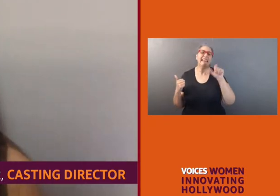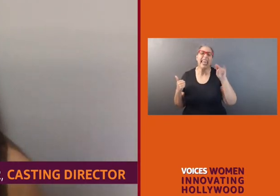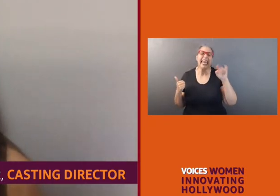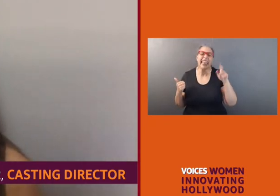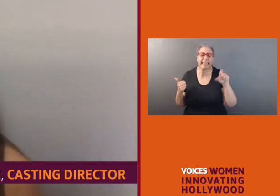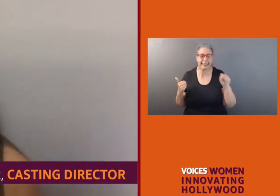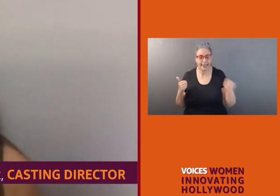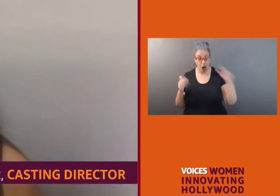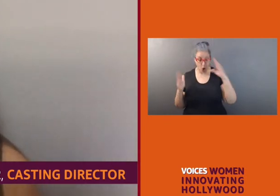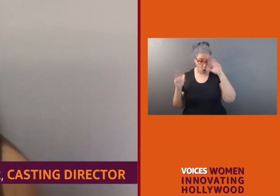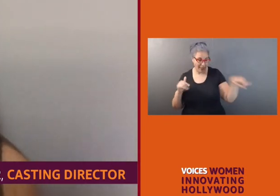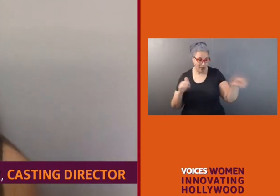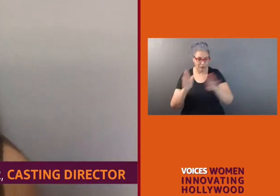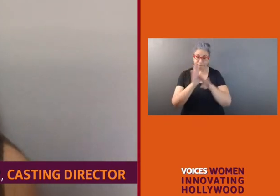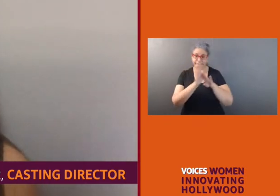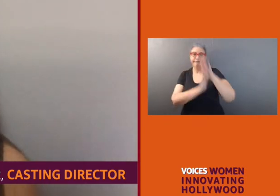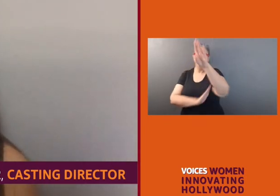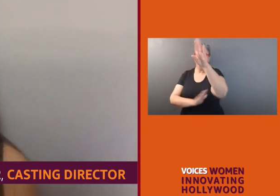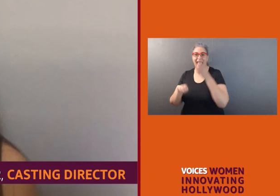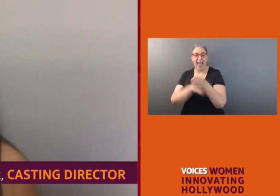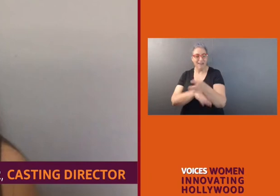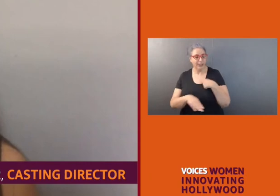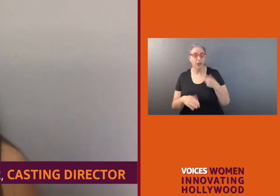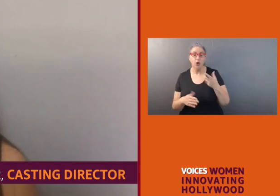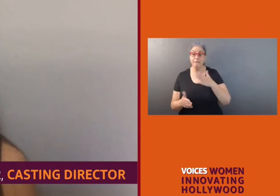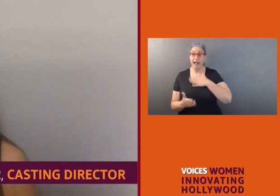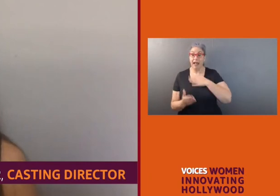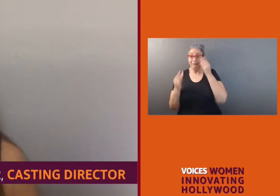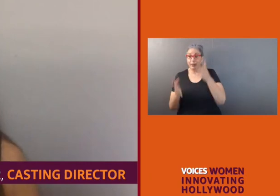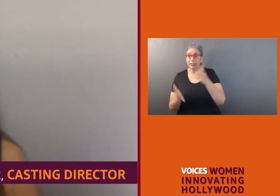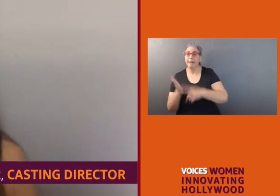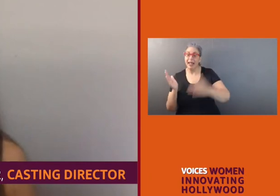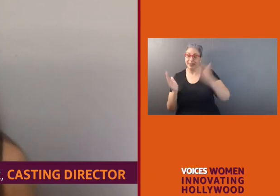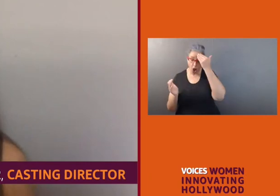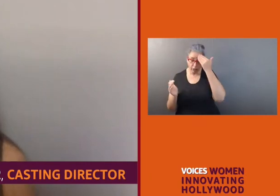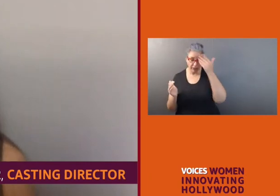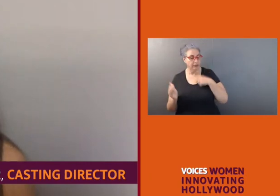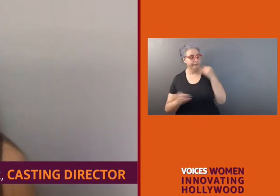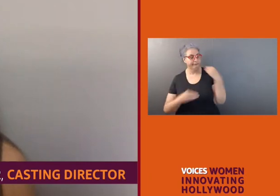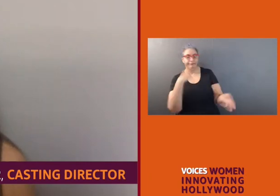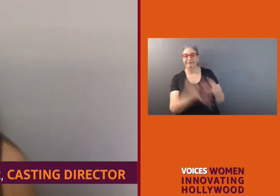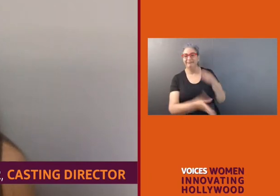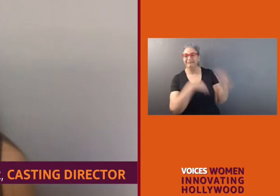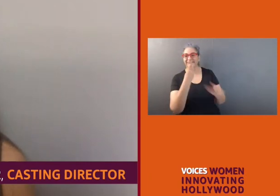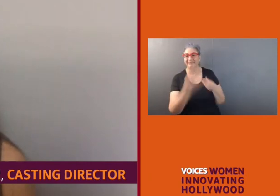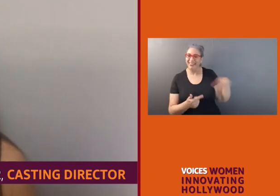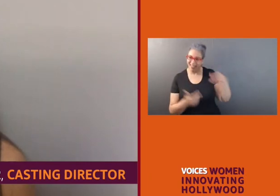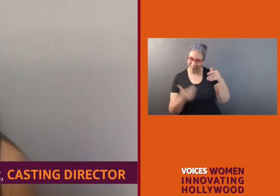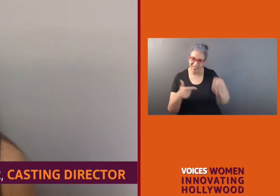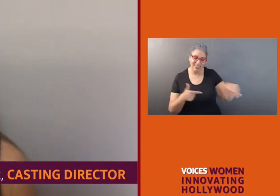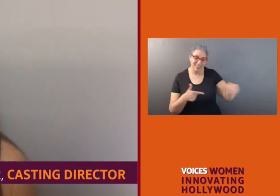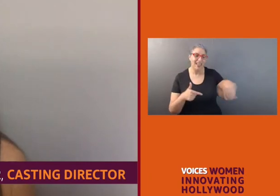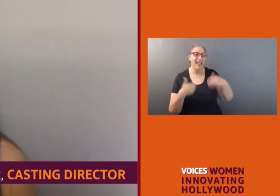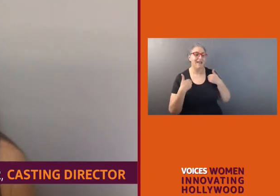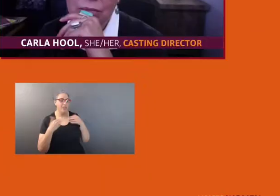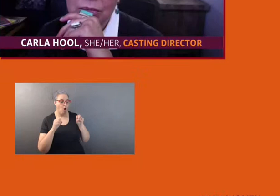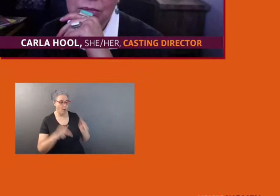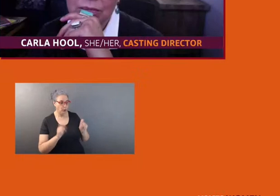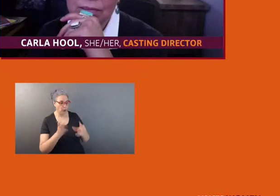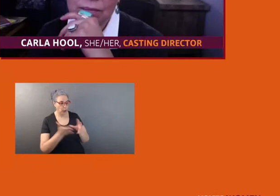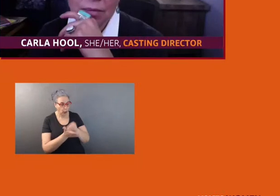will you know, excel after me and that have, you know, the opportunity to learn and grow in the field.